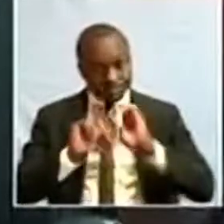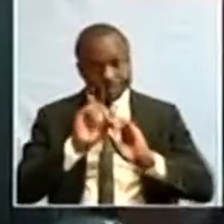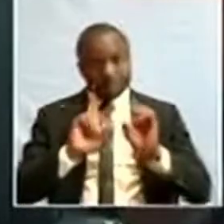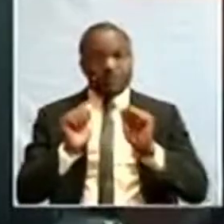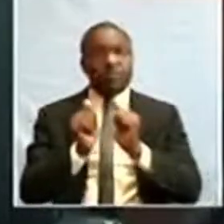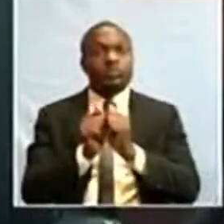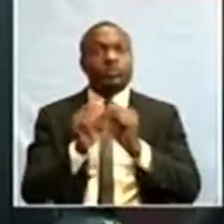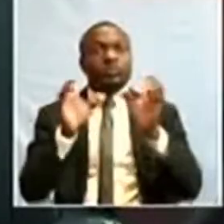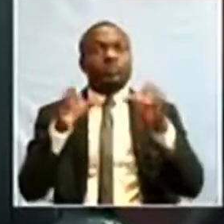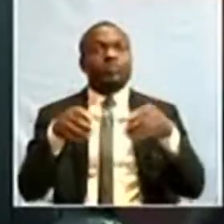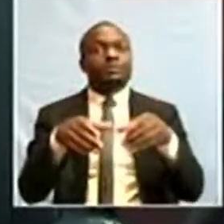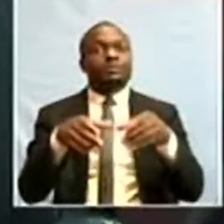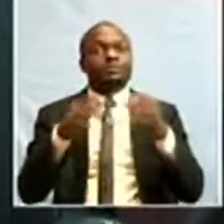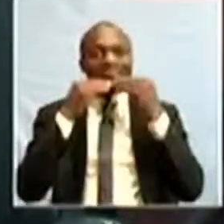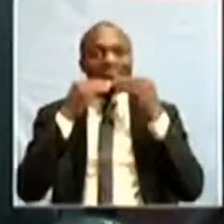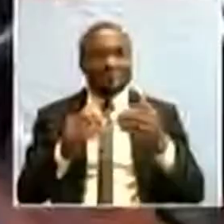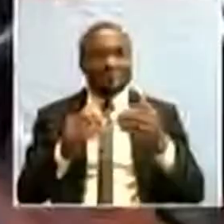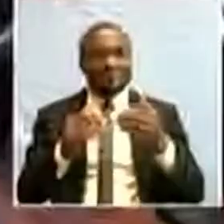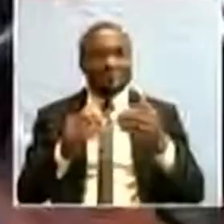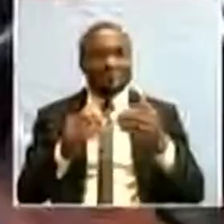our committee. Thank you.